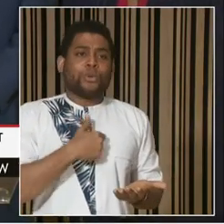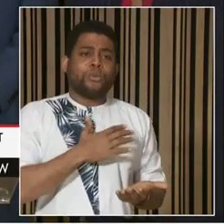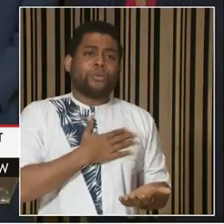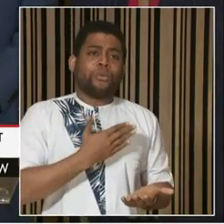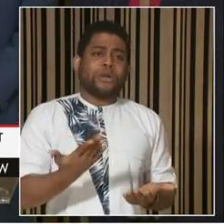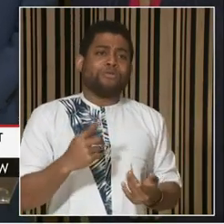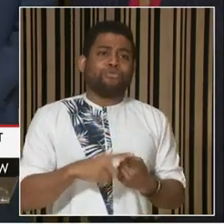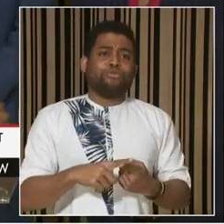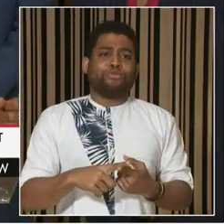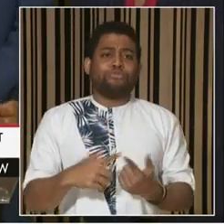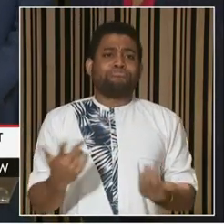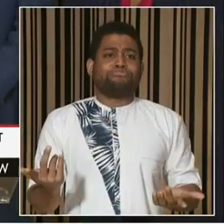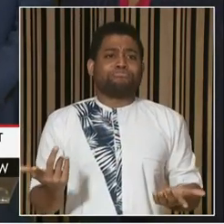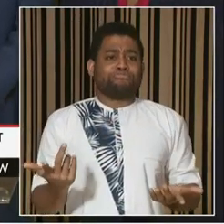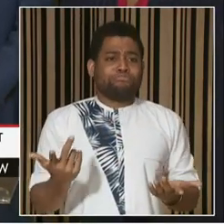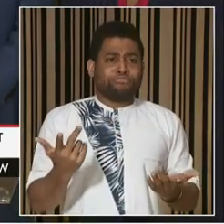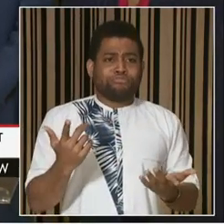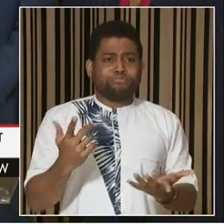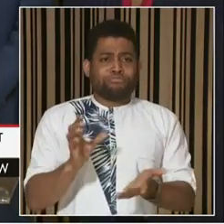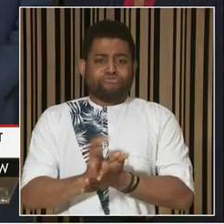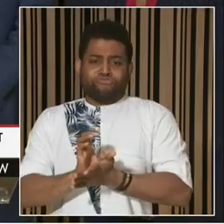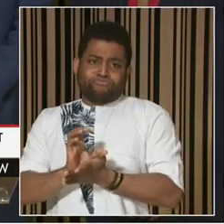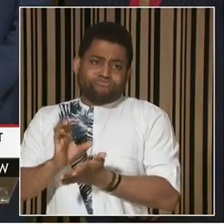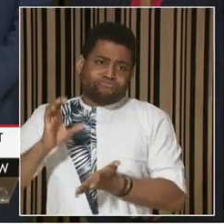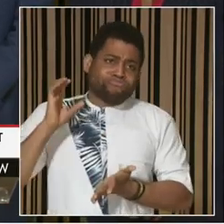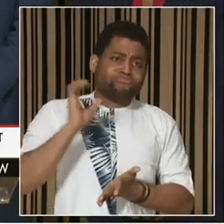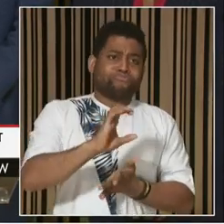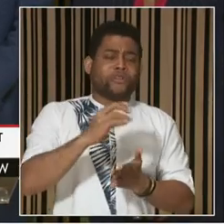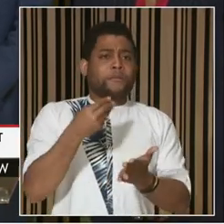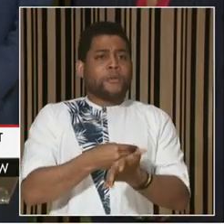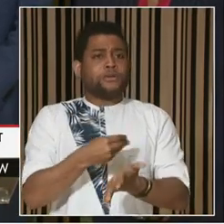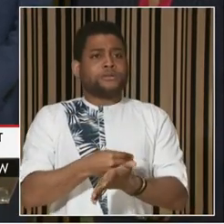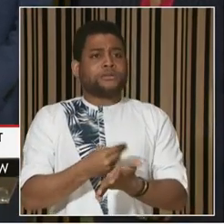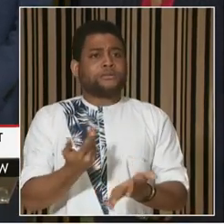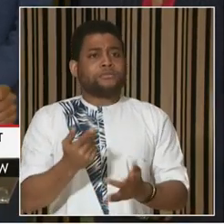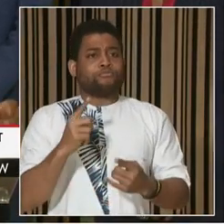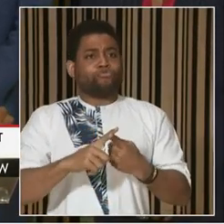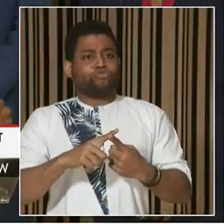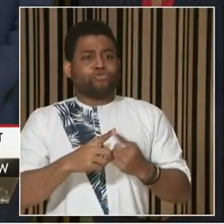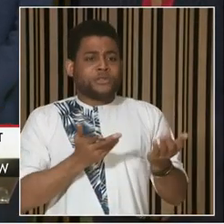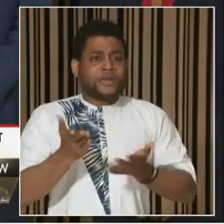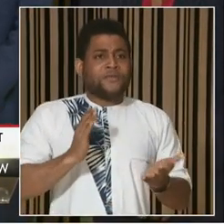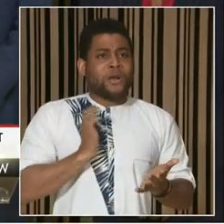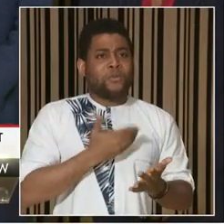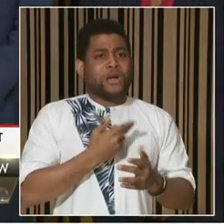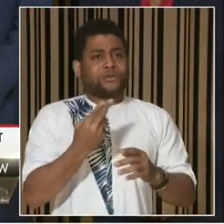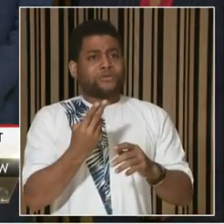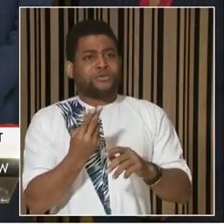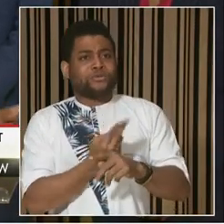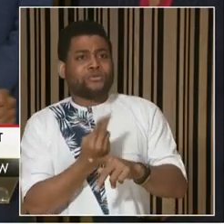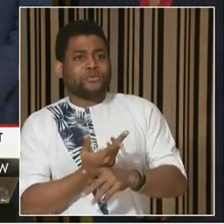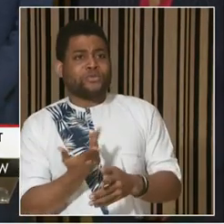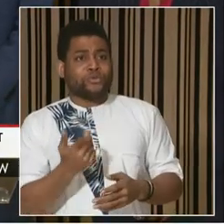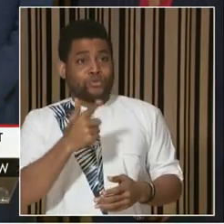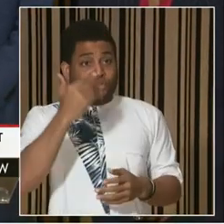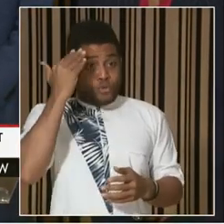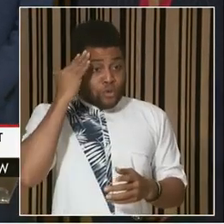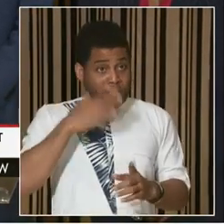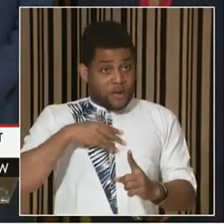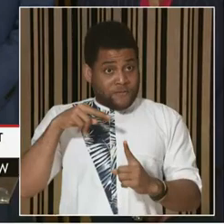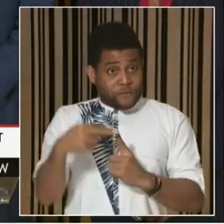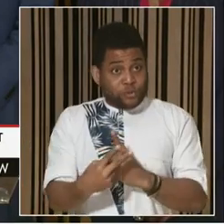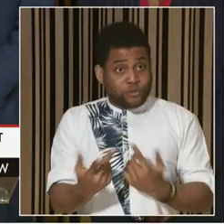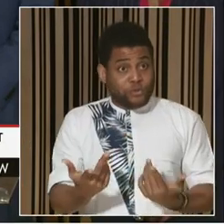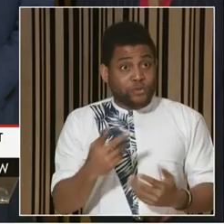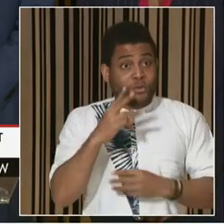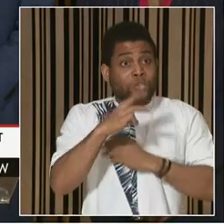forward dollars to serve our uses and what we need. You know my view. I think world-class cities have their